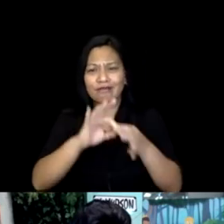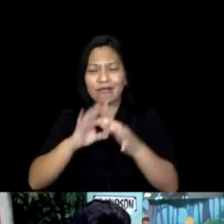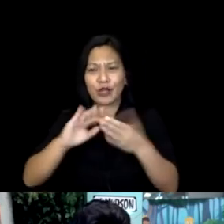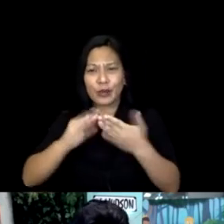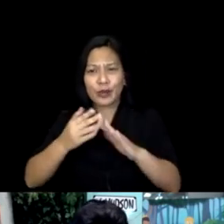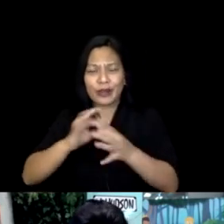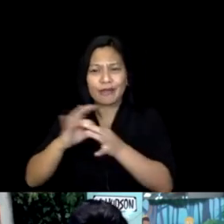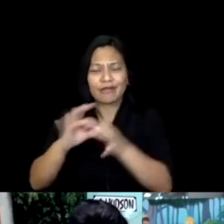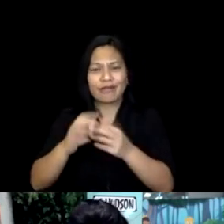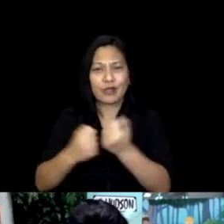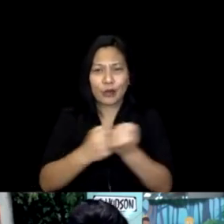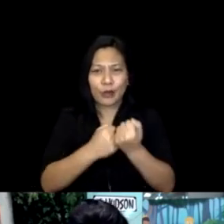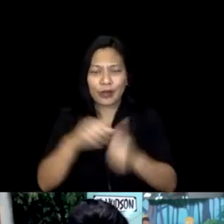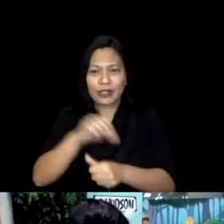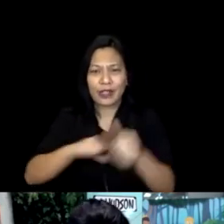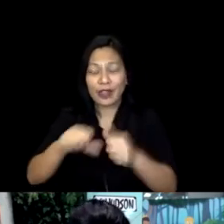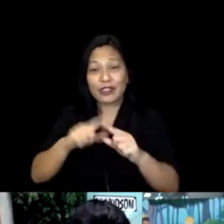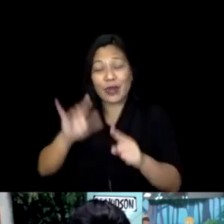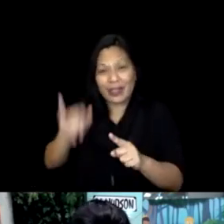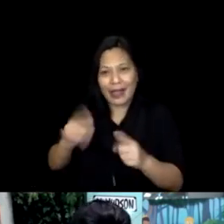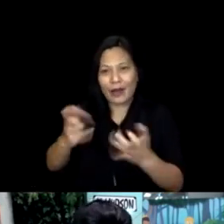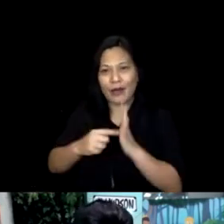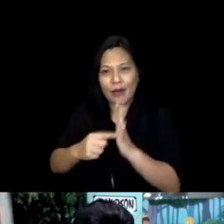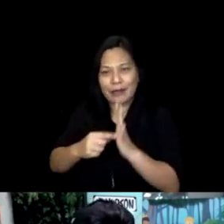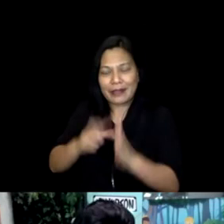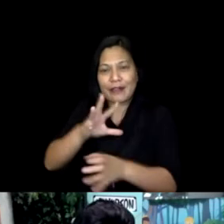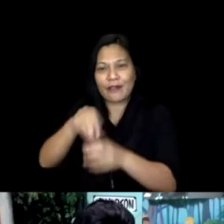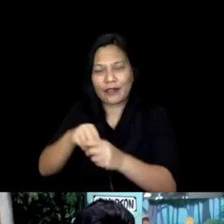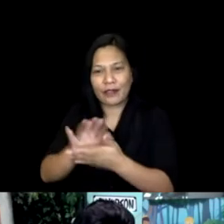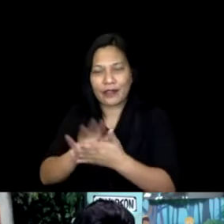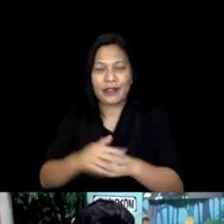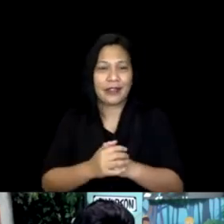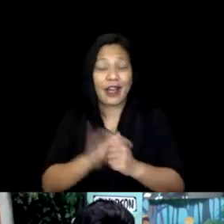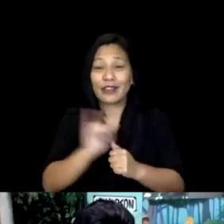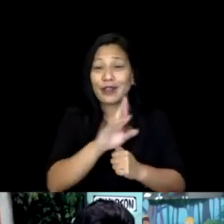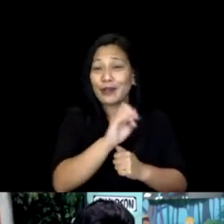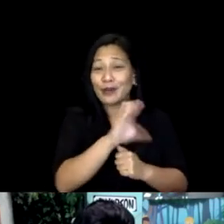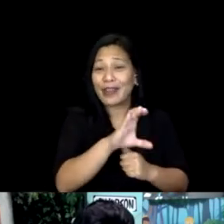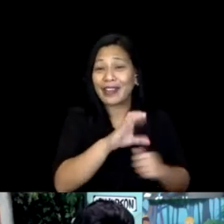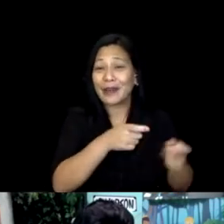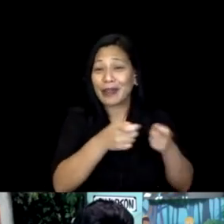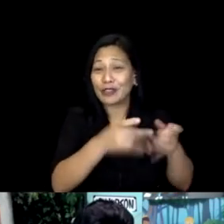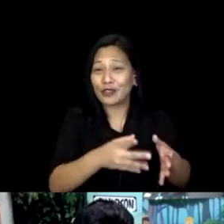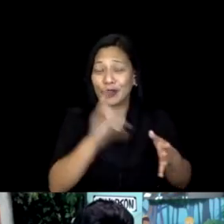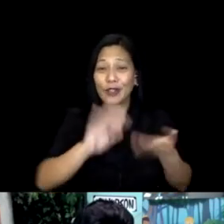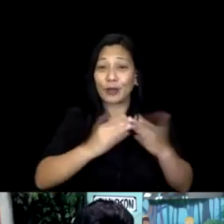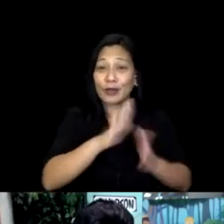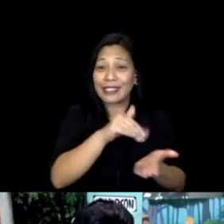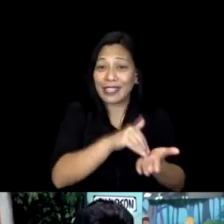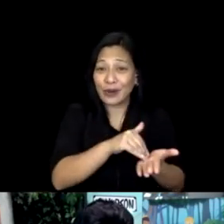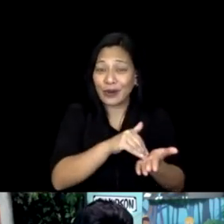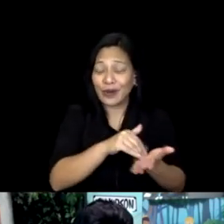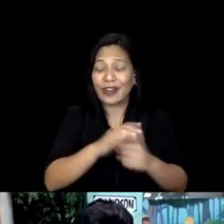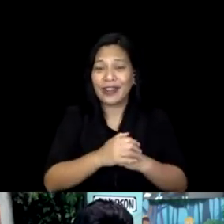that and honor that. And like the rec manager in the community center, to me, he was specifically somebody